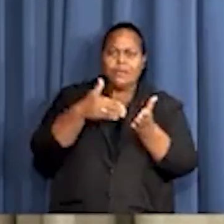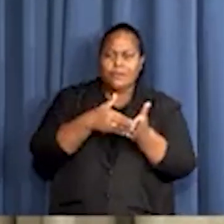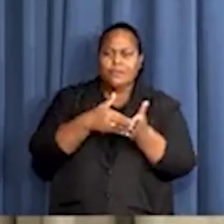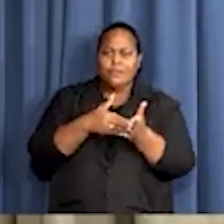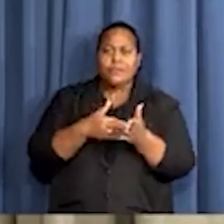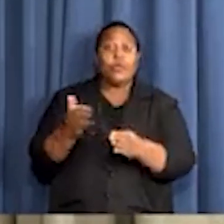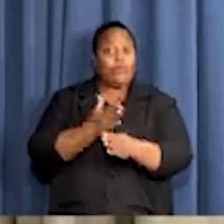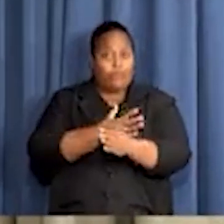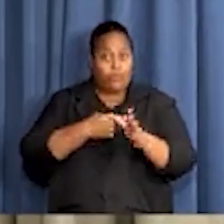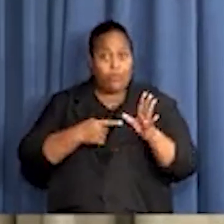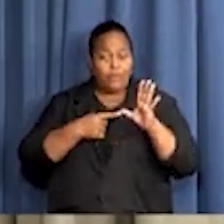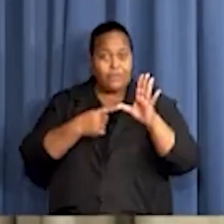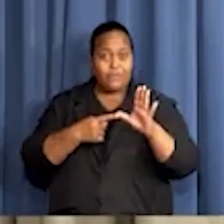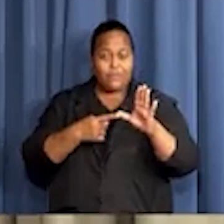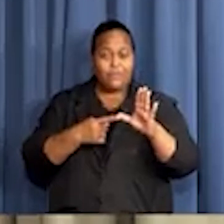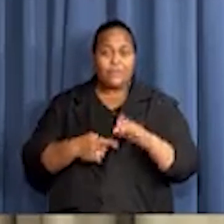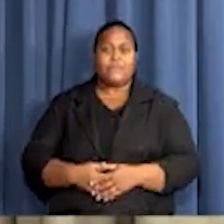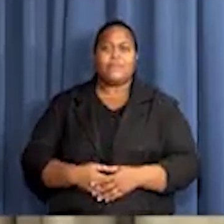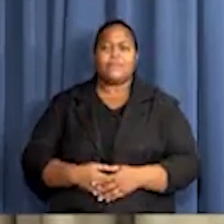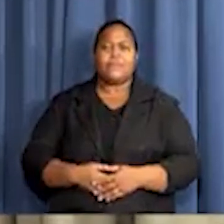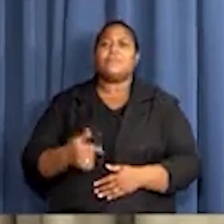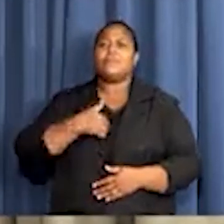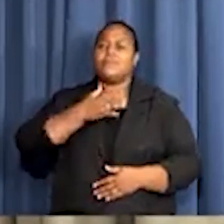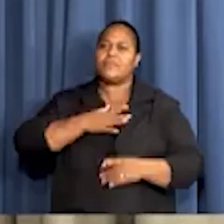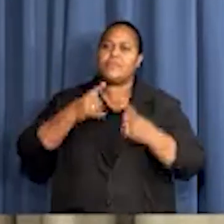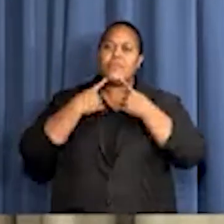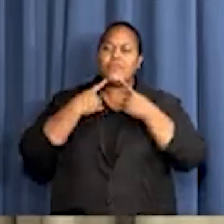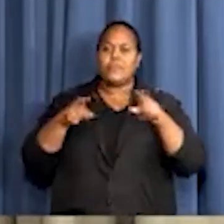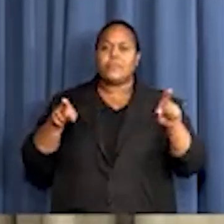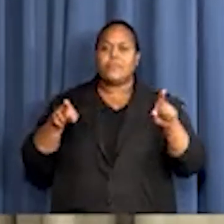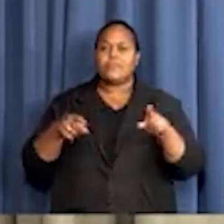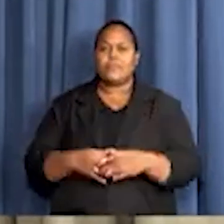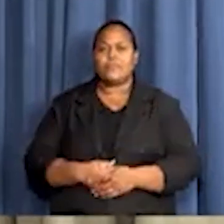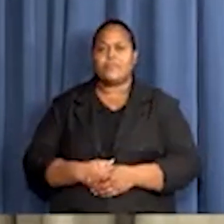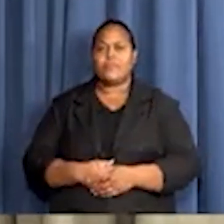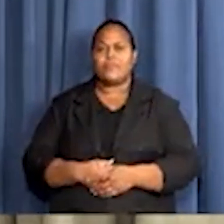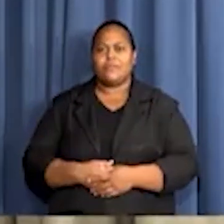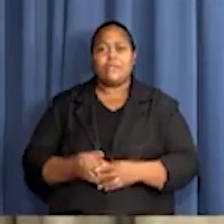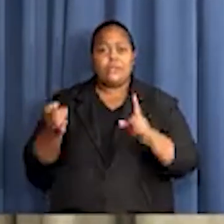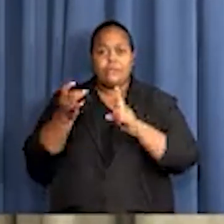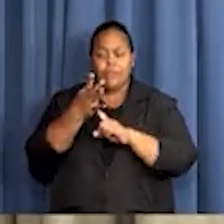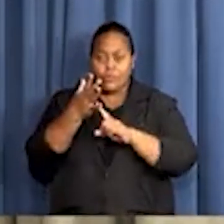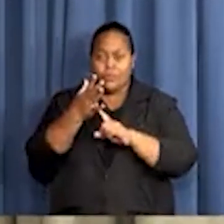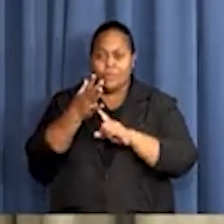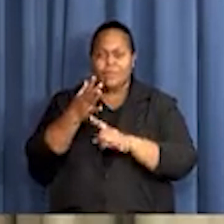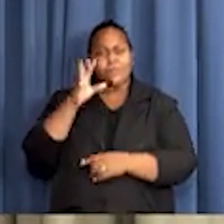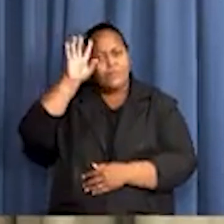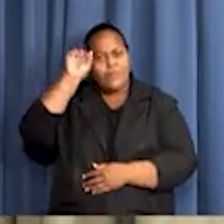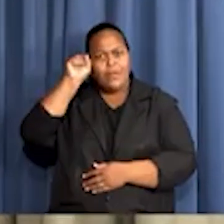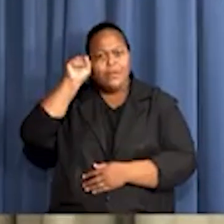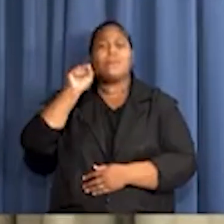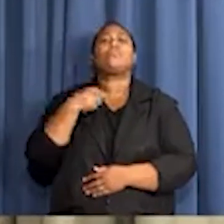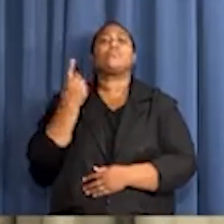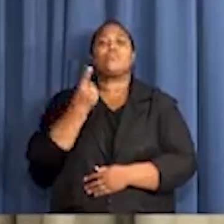Before I answer, I wish to make an announcement and pay a special tribute. You, the people